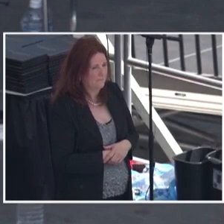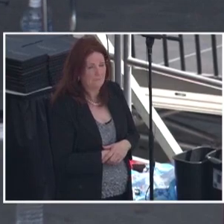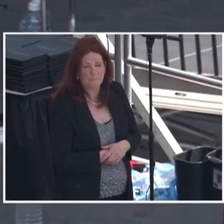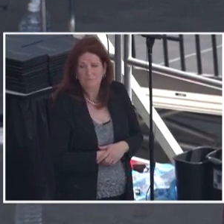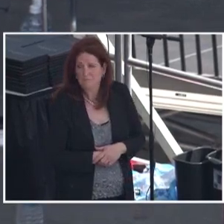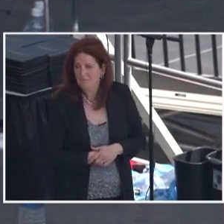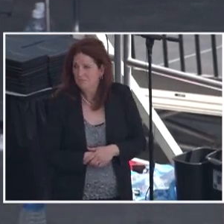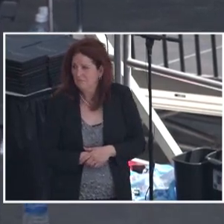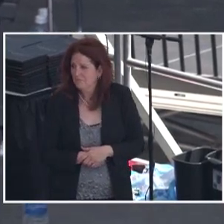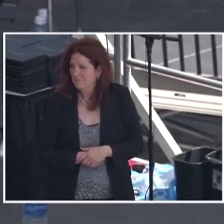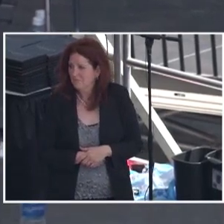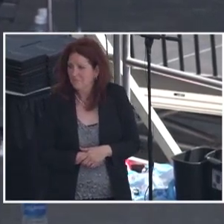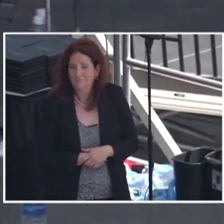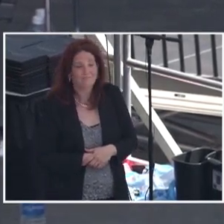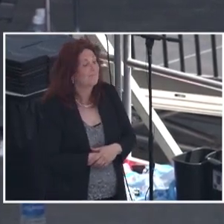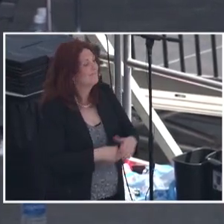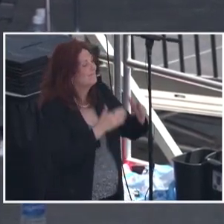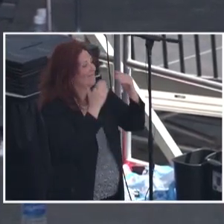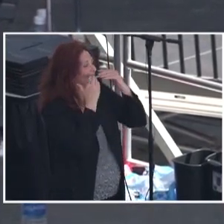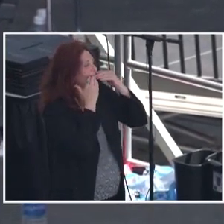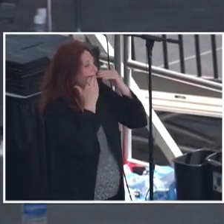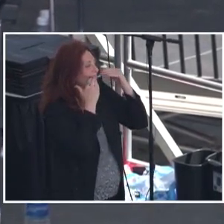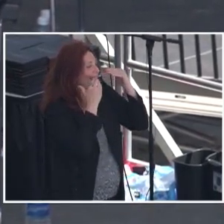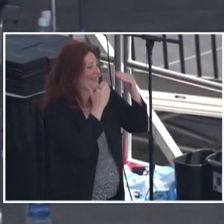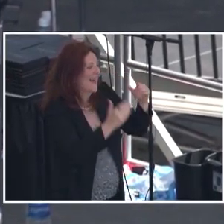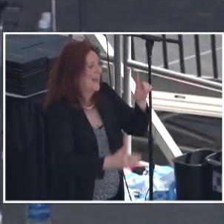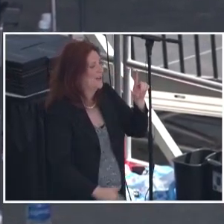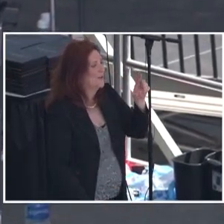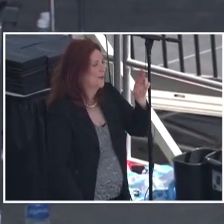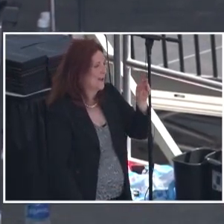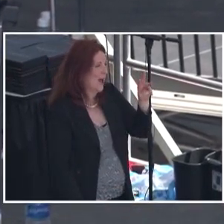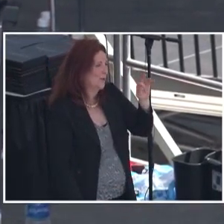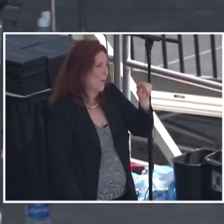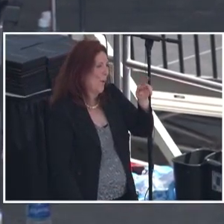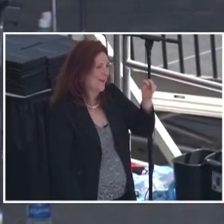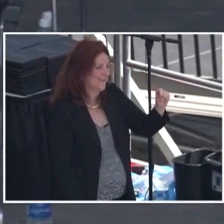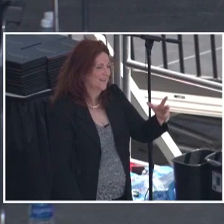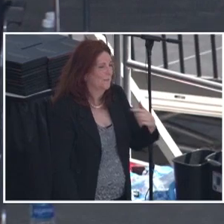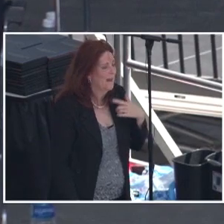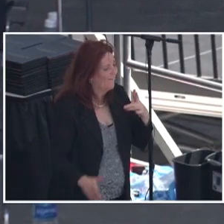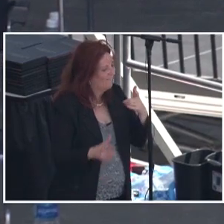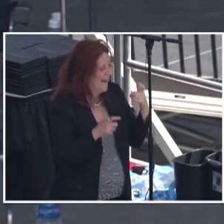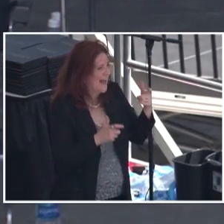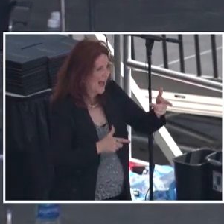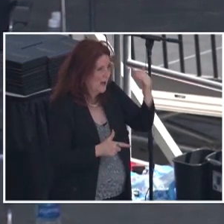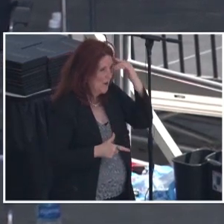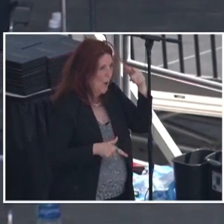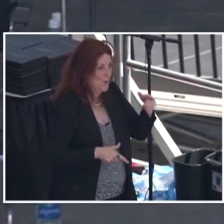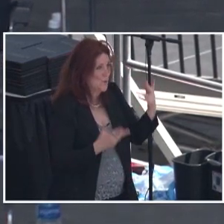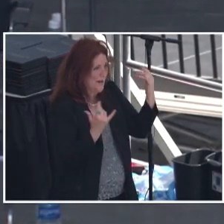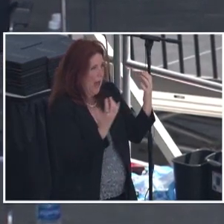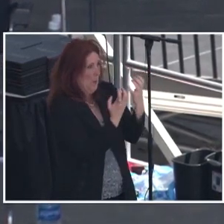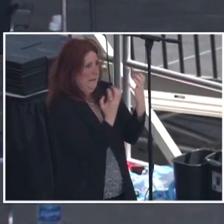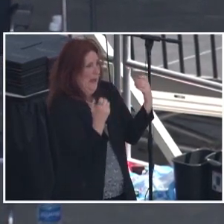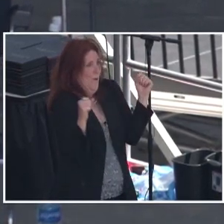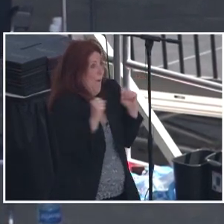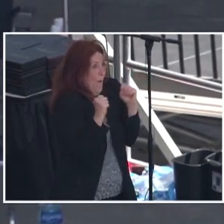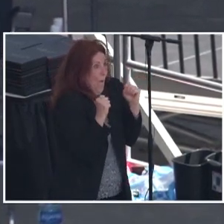Thank you, Dr. Walters. I'll be quick because I know how cold you are out there.